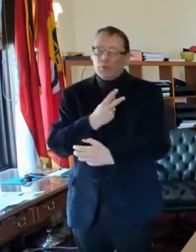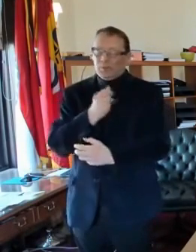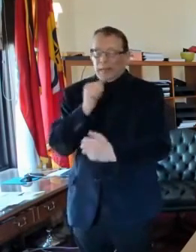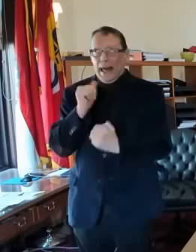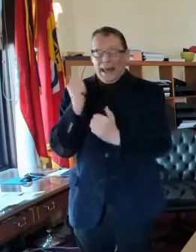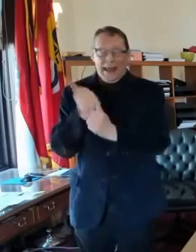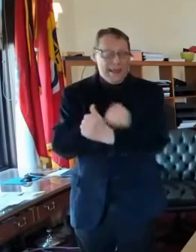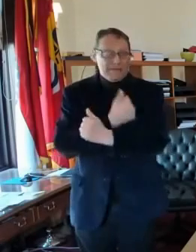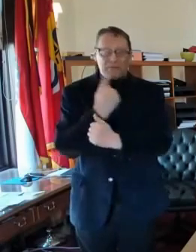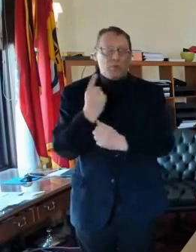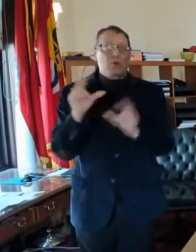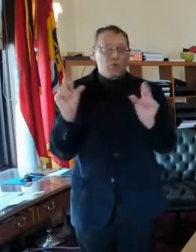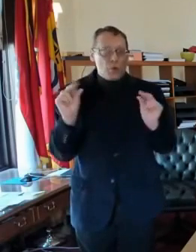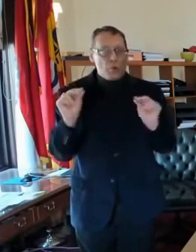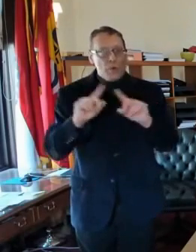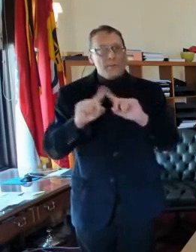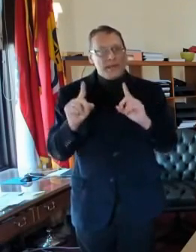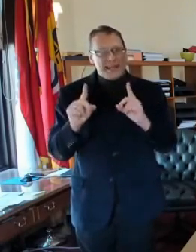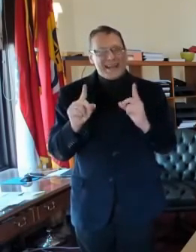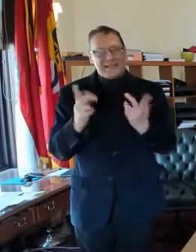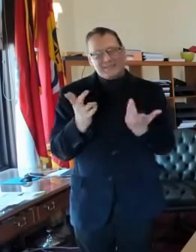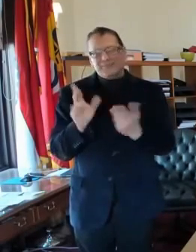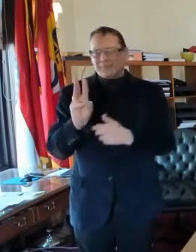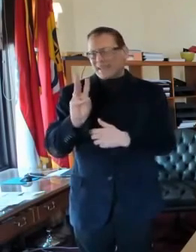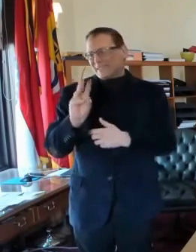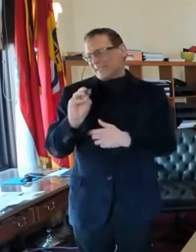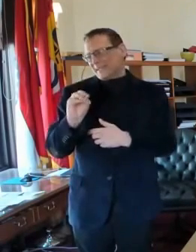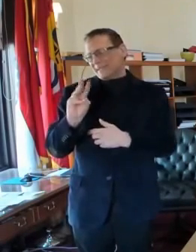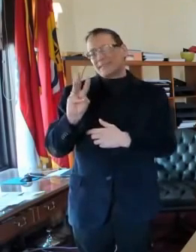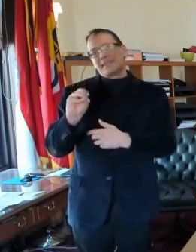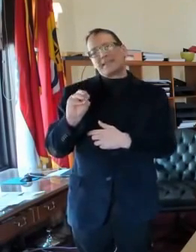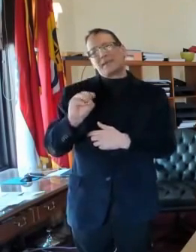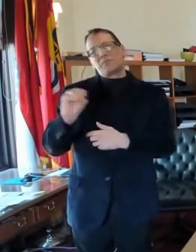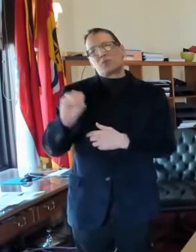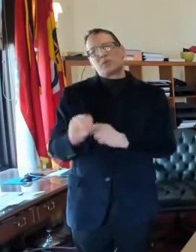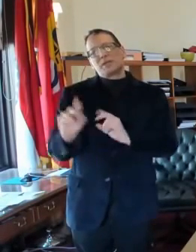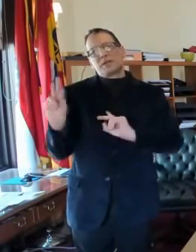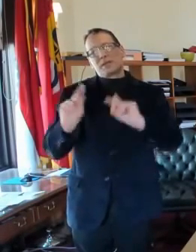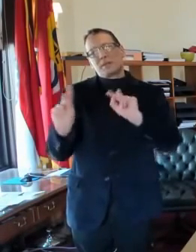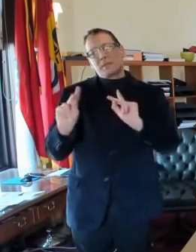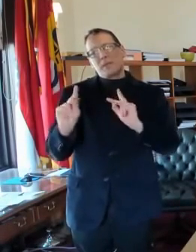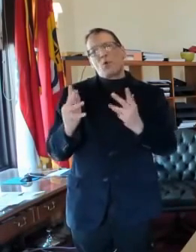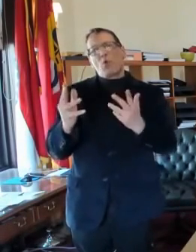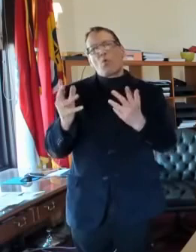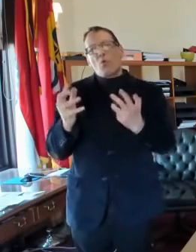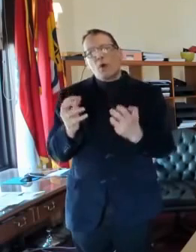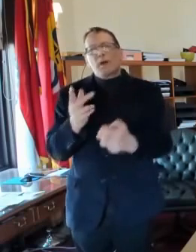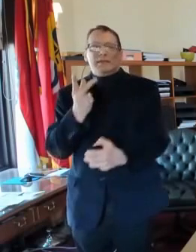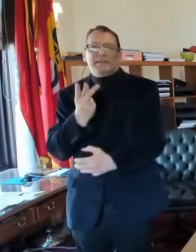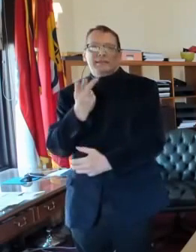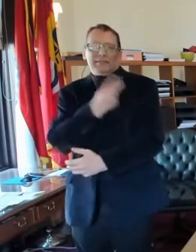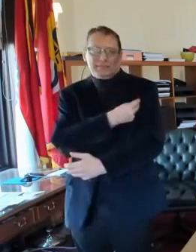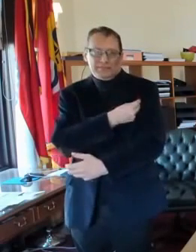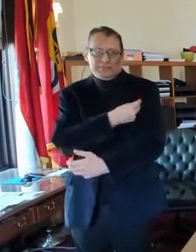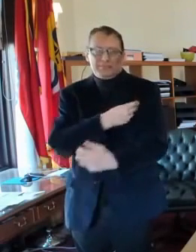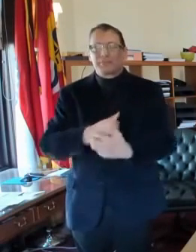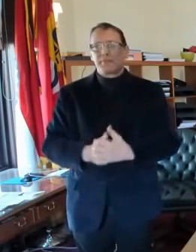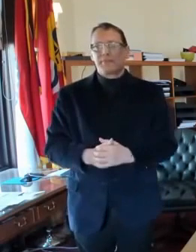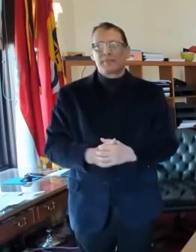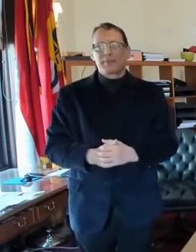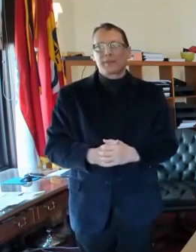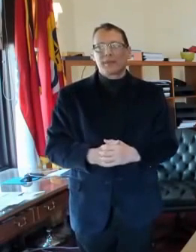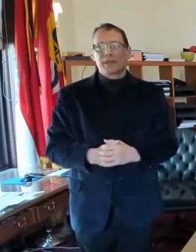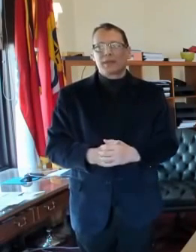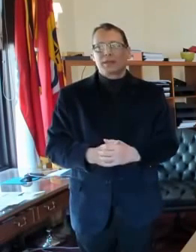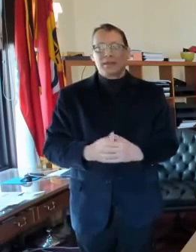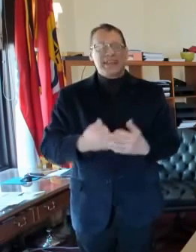but you know, we're looking at least about 60% of the people want the vaccine, and it's different in various age groups. So